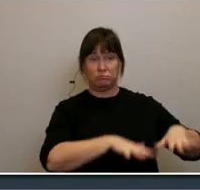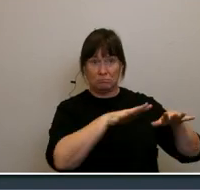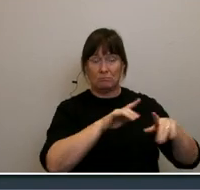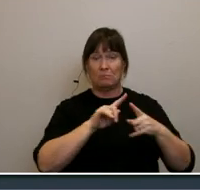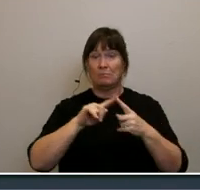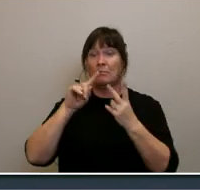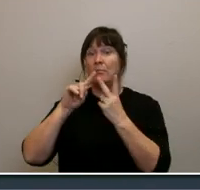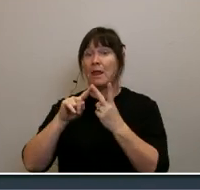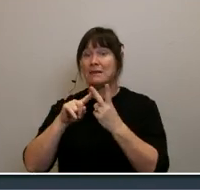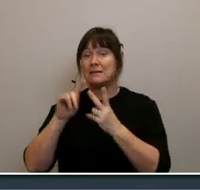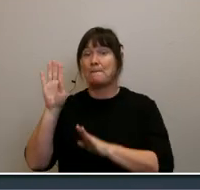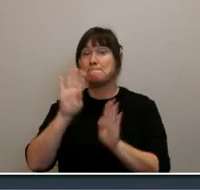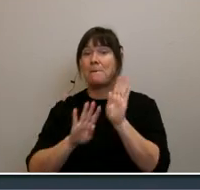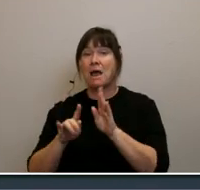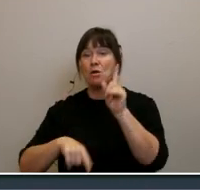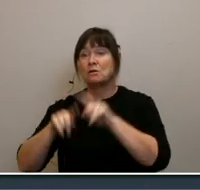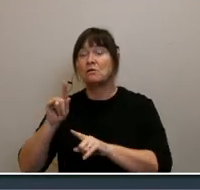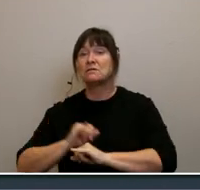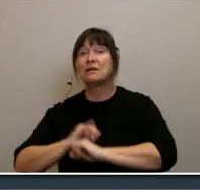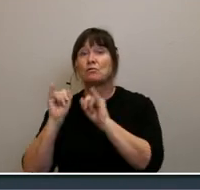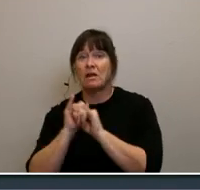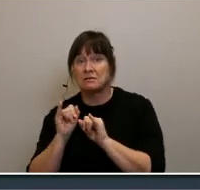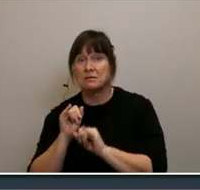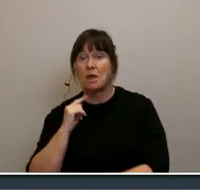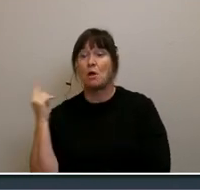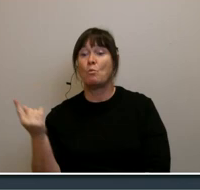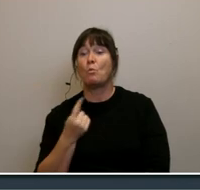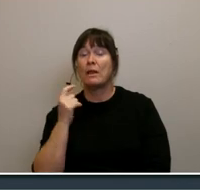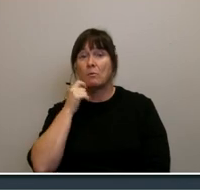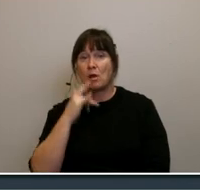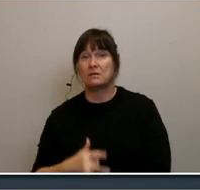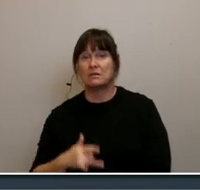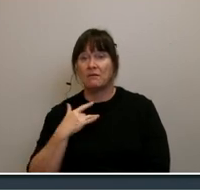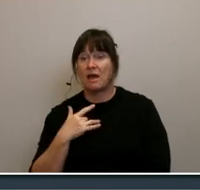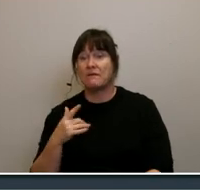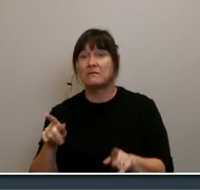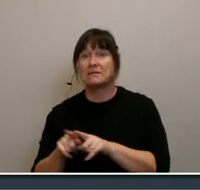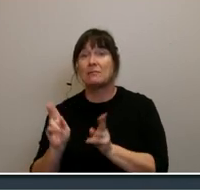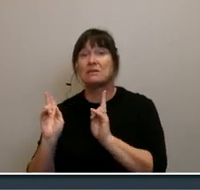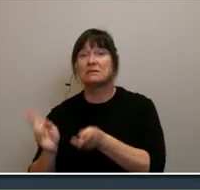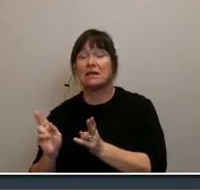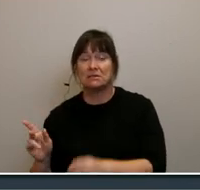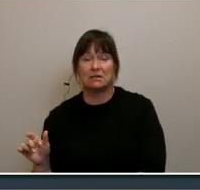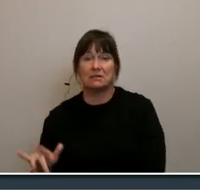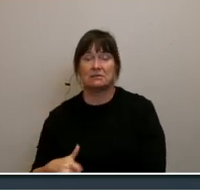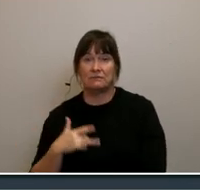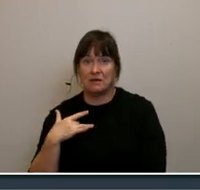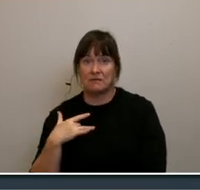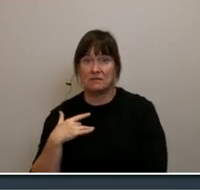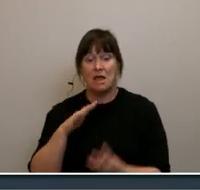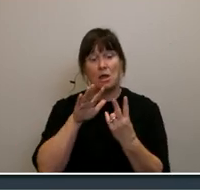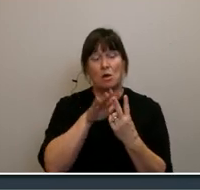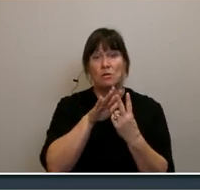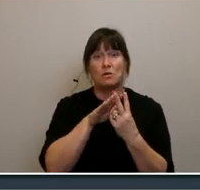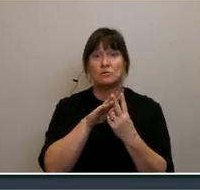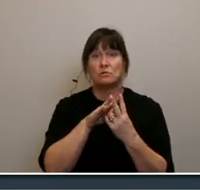biodiversity crisis, and we will only survive if other living organisms do. The good news is these two crises can be